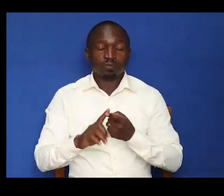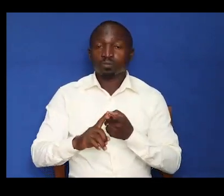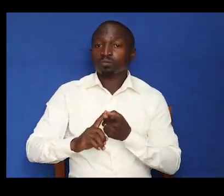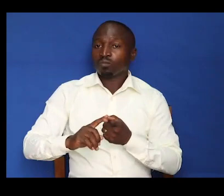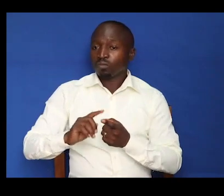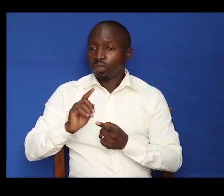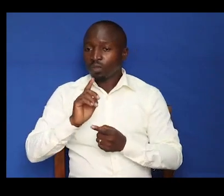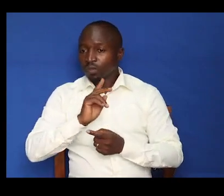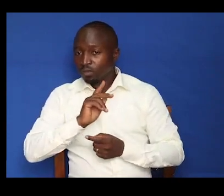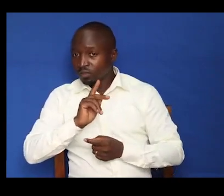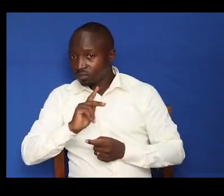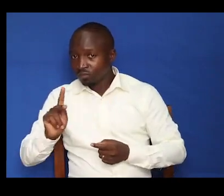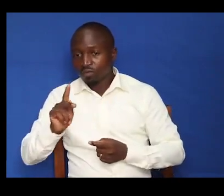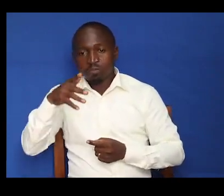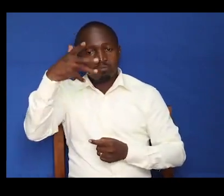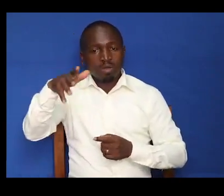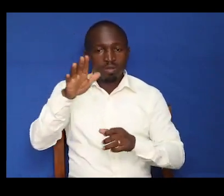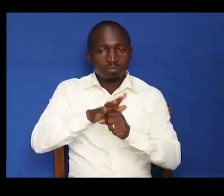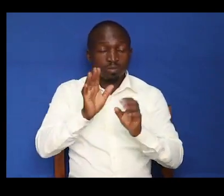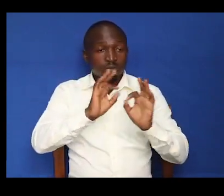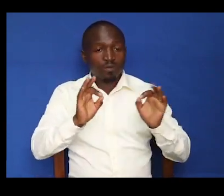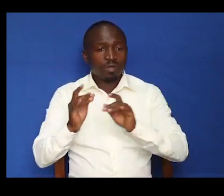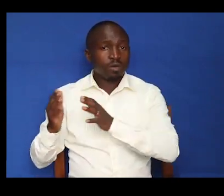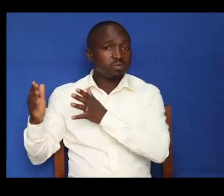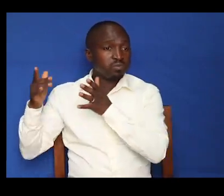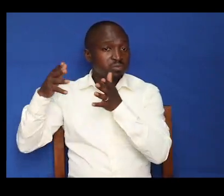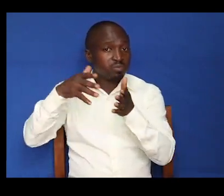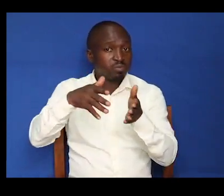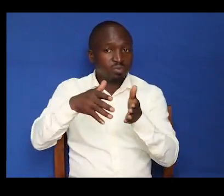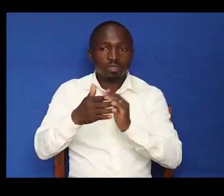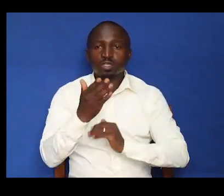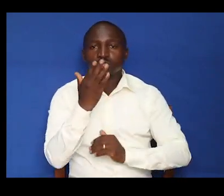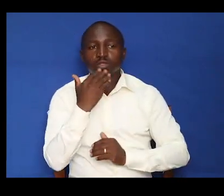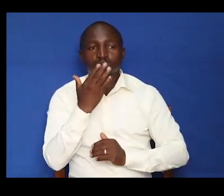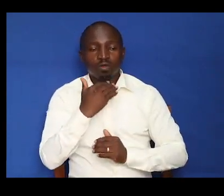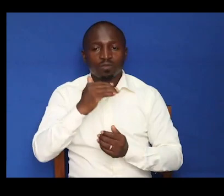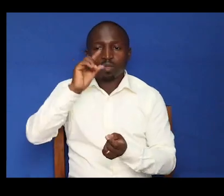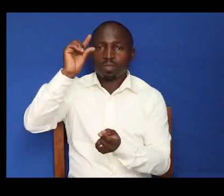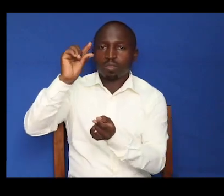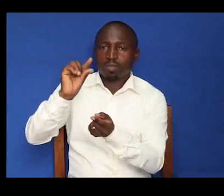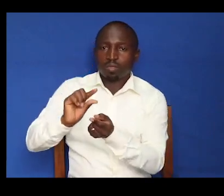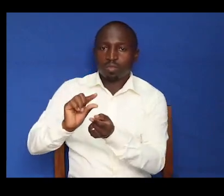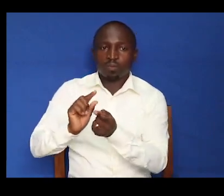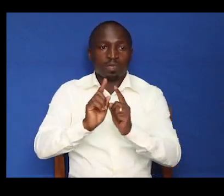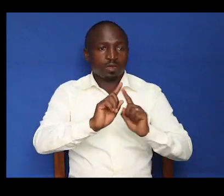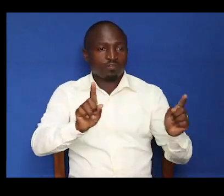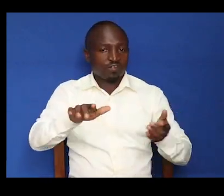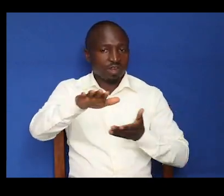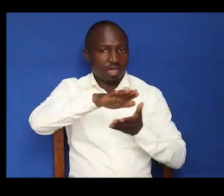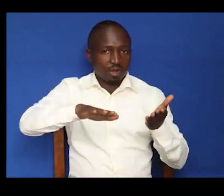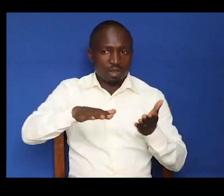where more fresh water discharged, sea salinity low, as it can be compared to